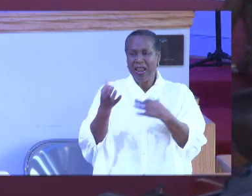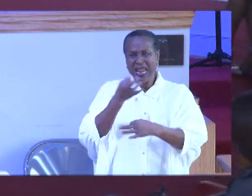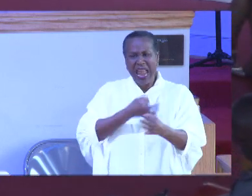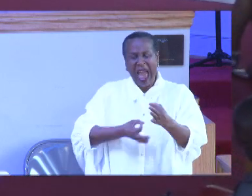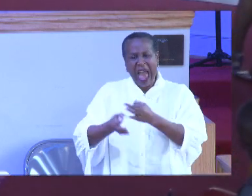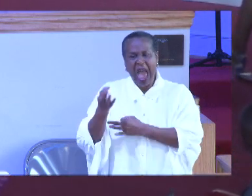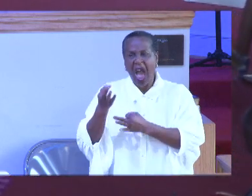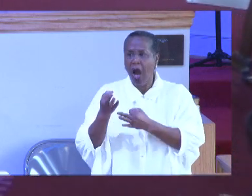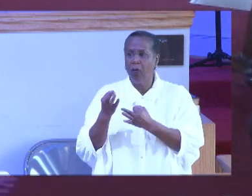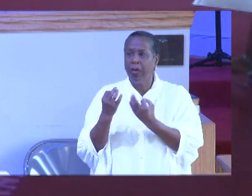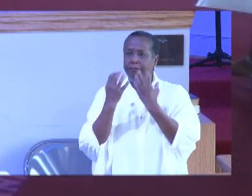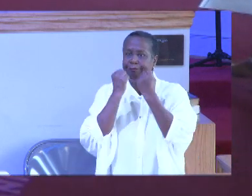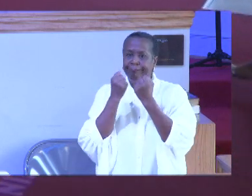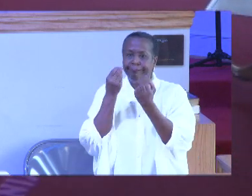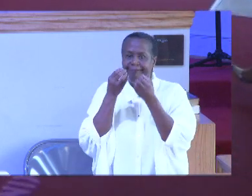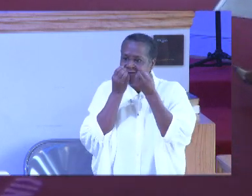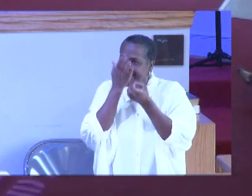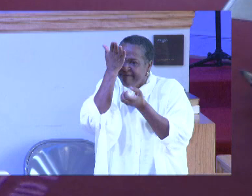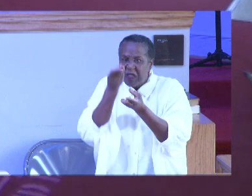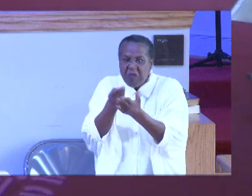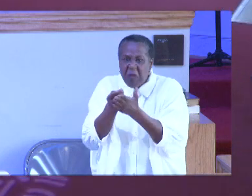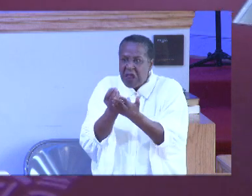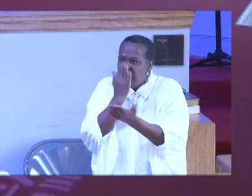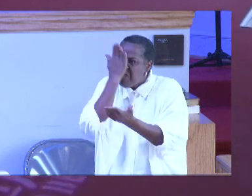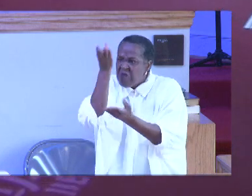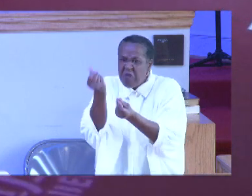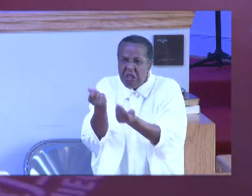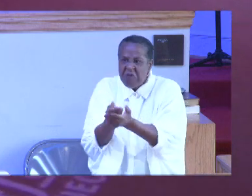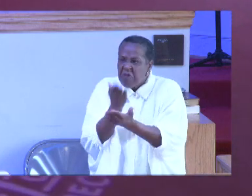bottom line realities and profits,